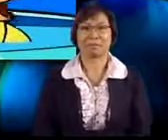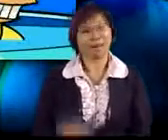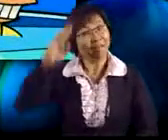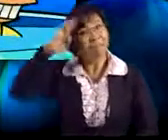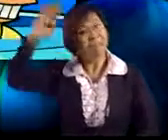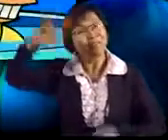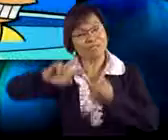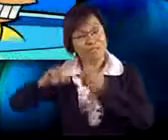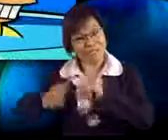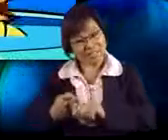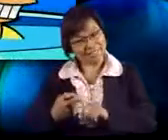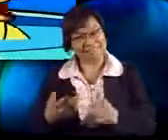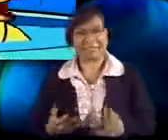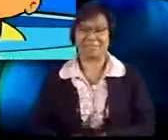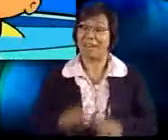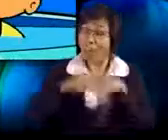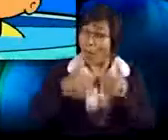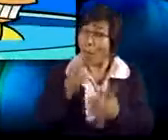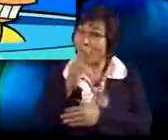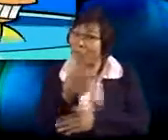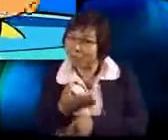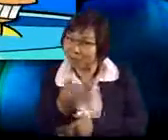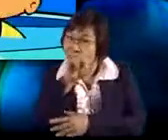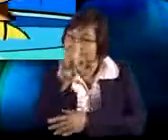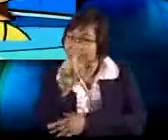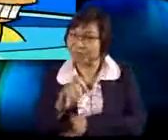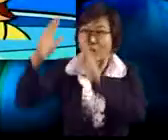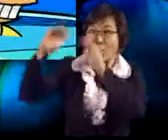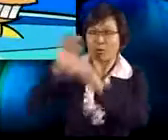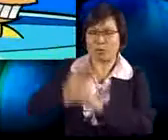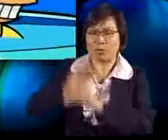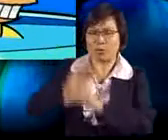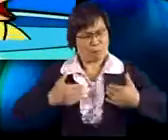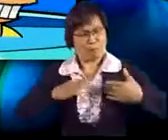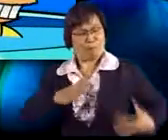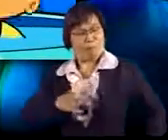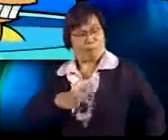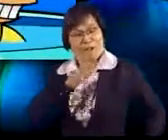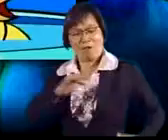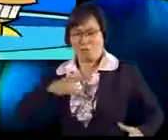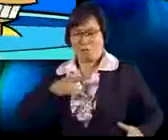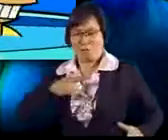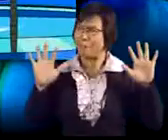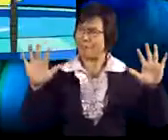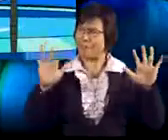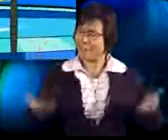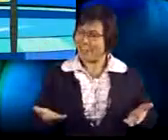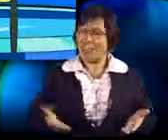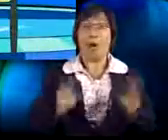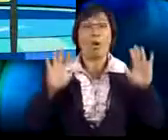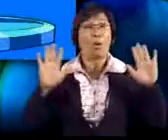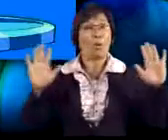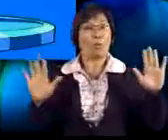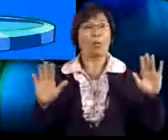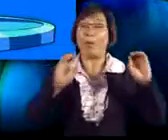Hello friends, how are you? Hope you are fine. I feel great here. Oh